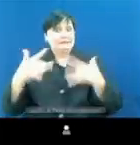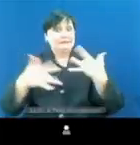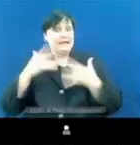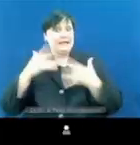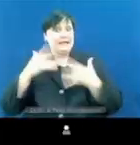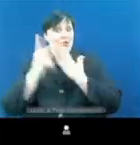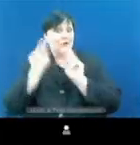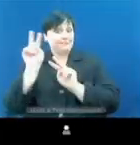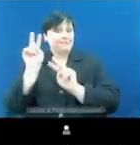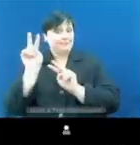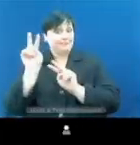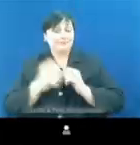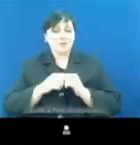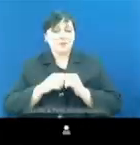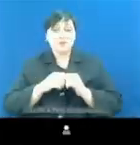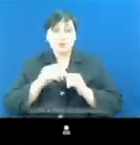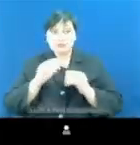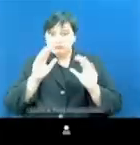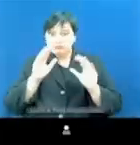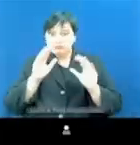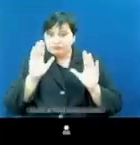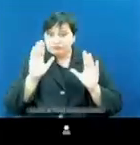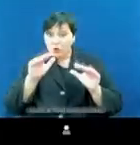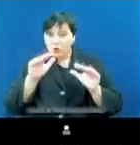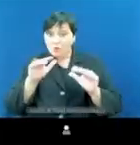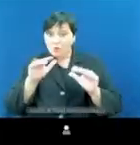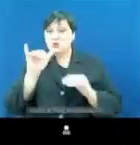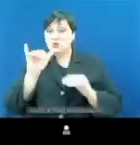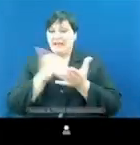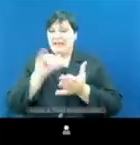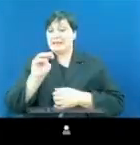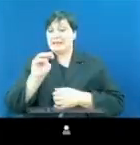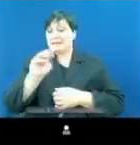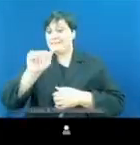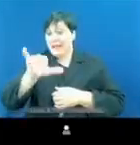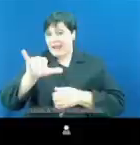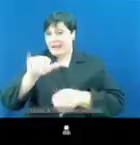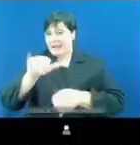people have a chance. It's in May of 2014.